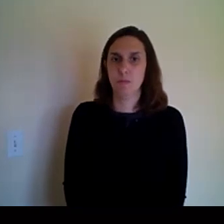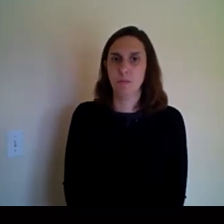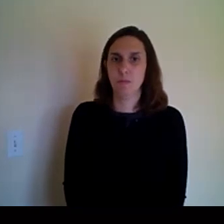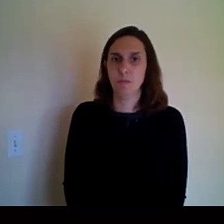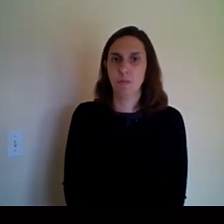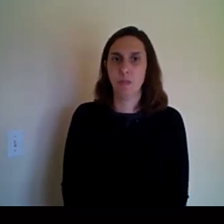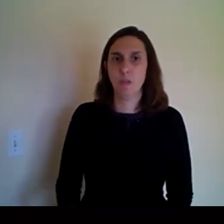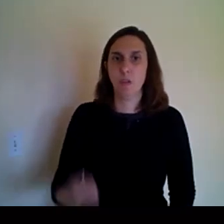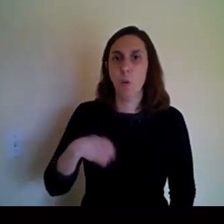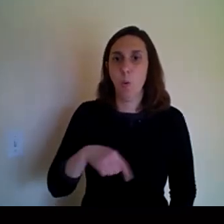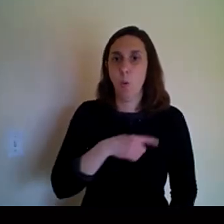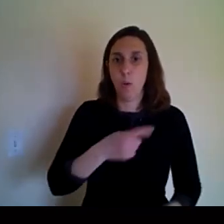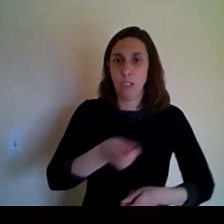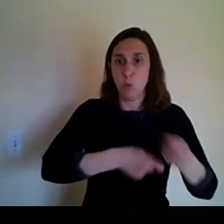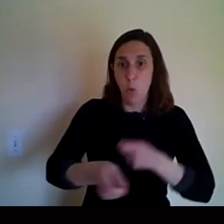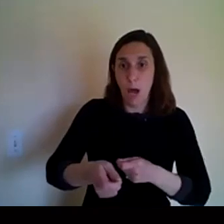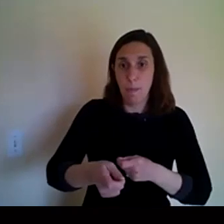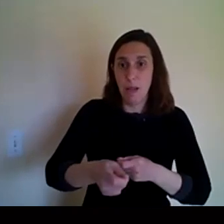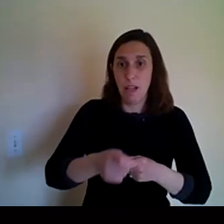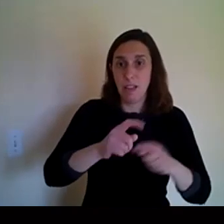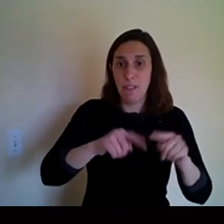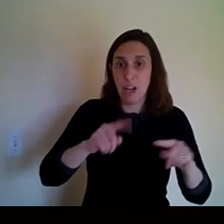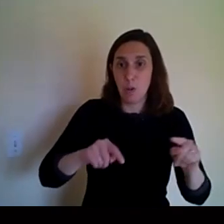x and y, so we swap those.